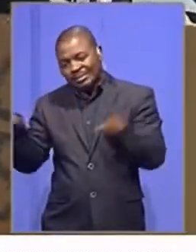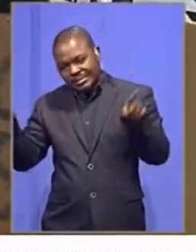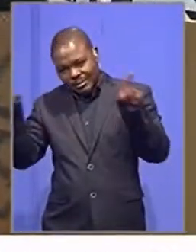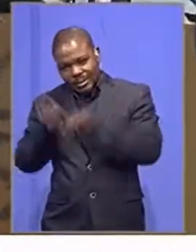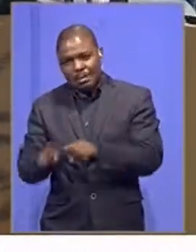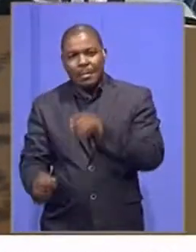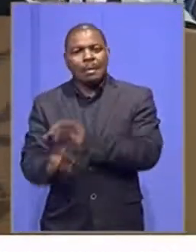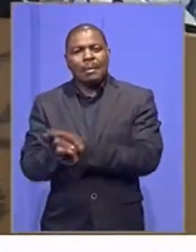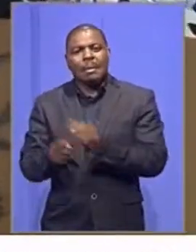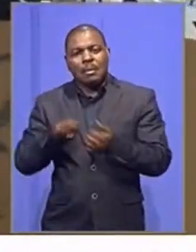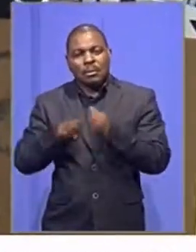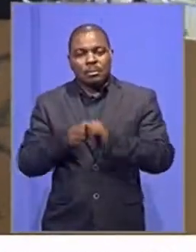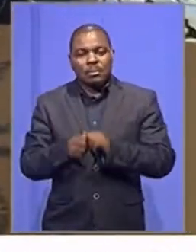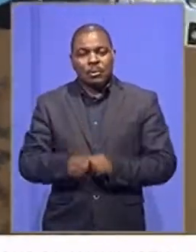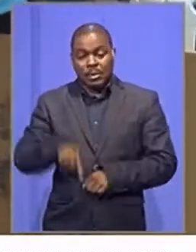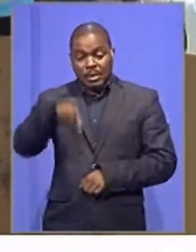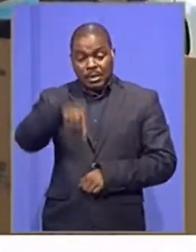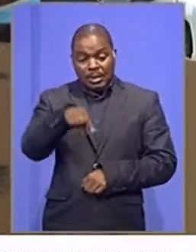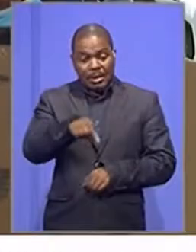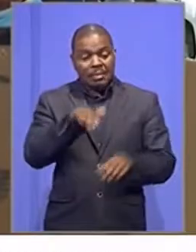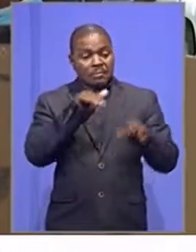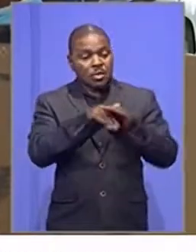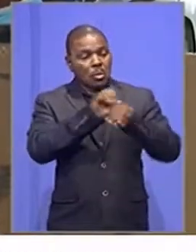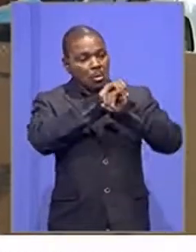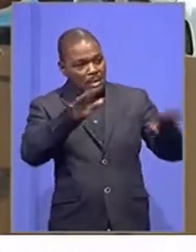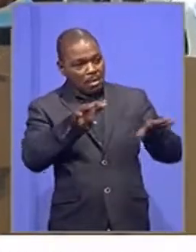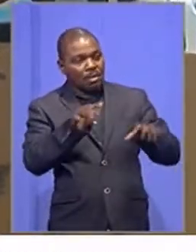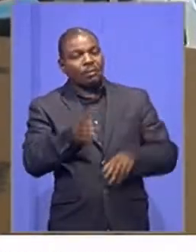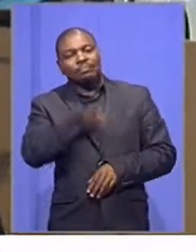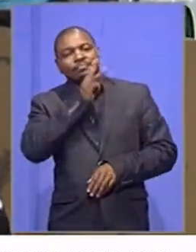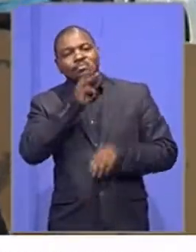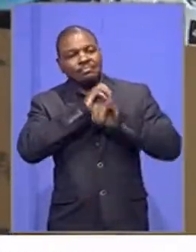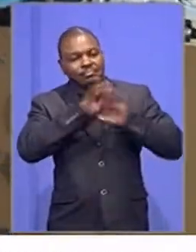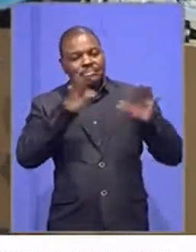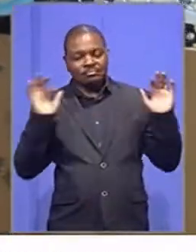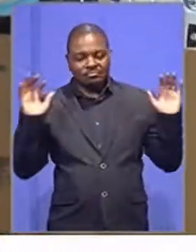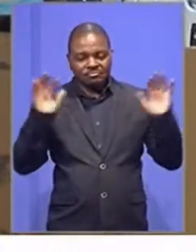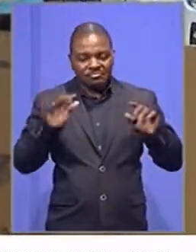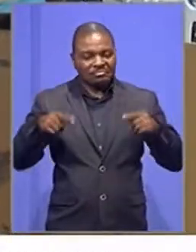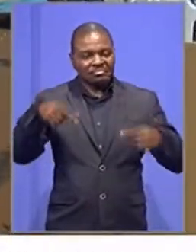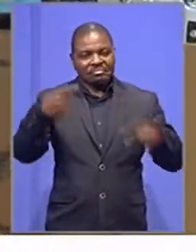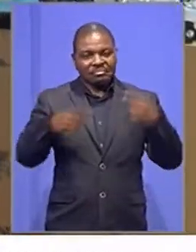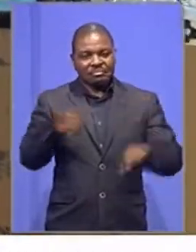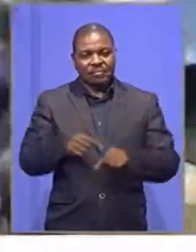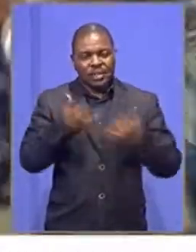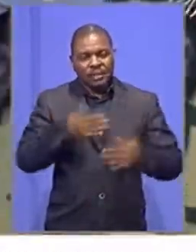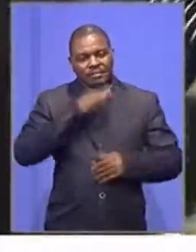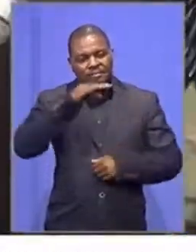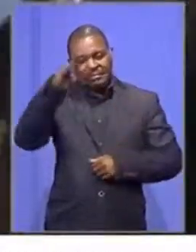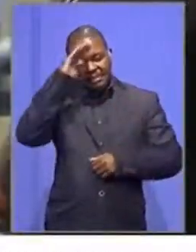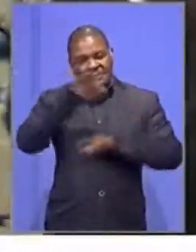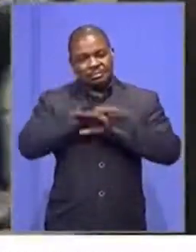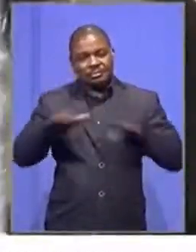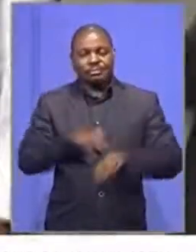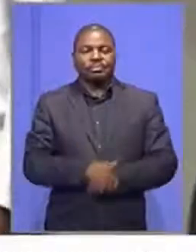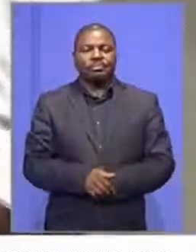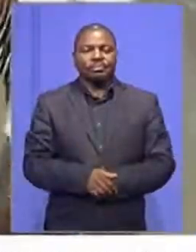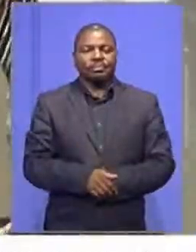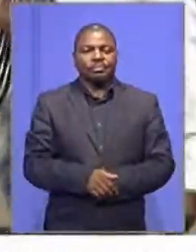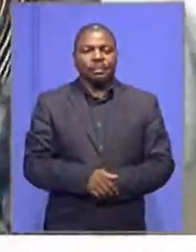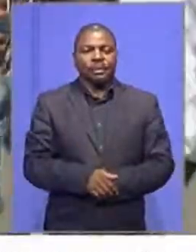things are happening. Only because this had a video that went viral. That is why our parents saying they were sick and tired. Barutwana ba bangwe ba